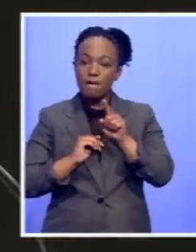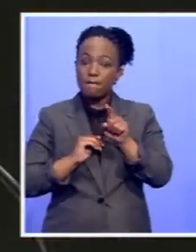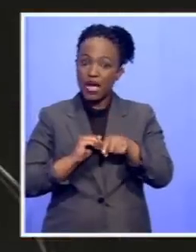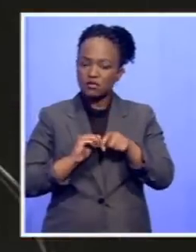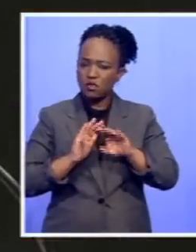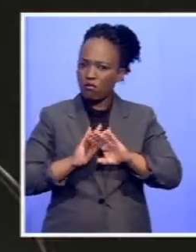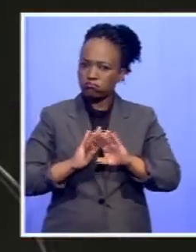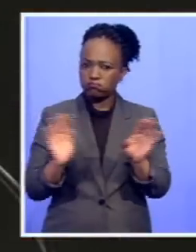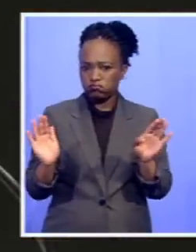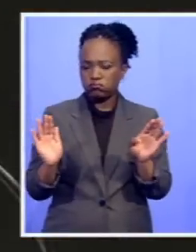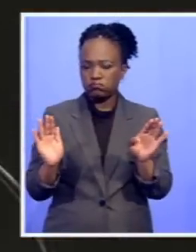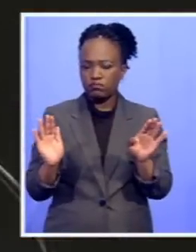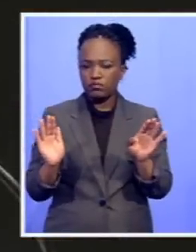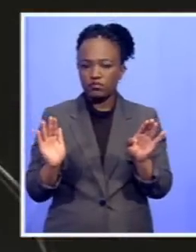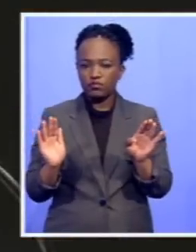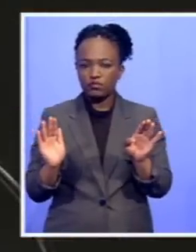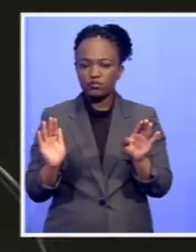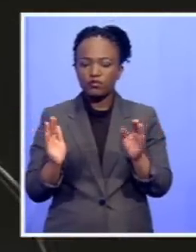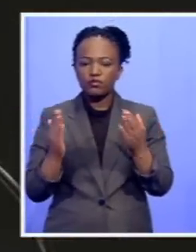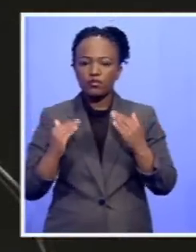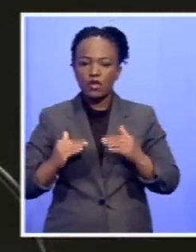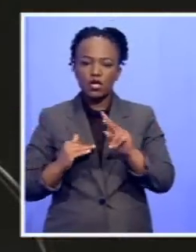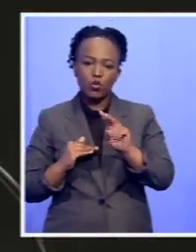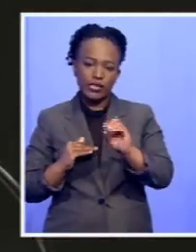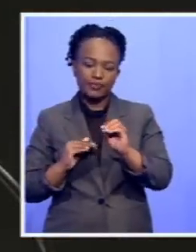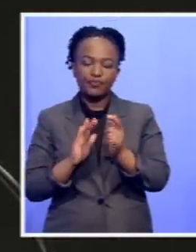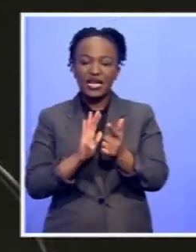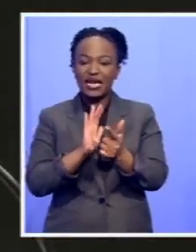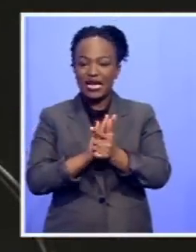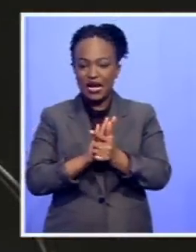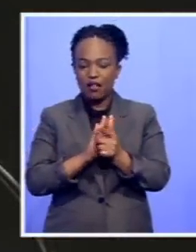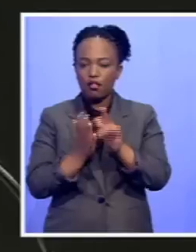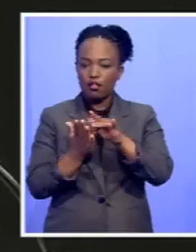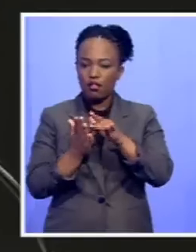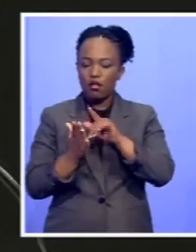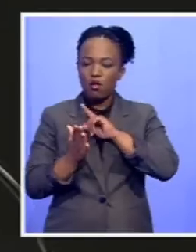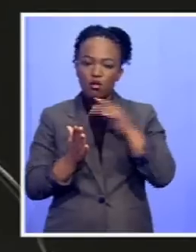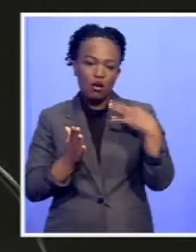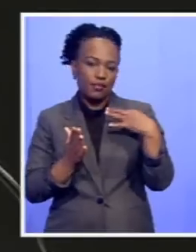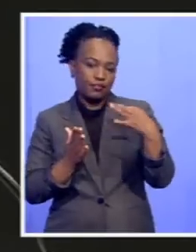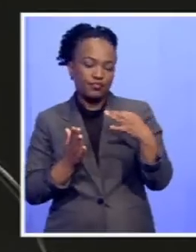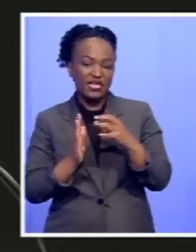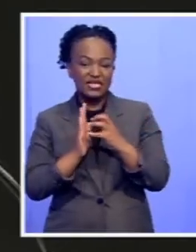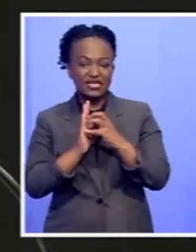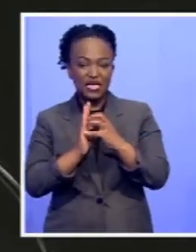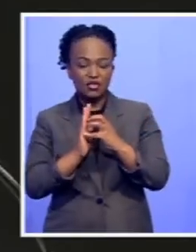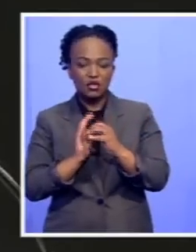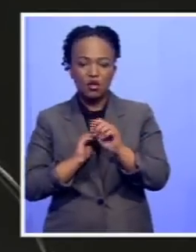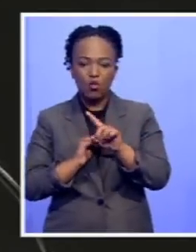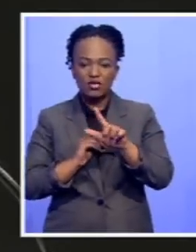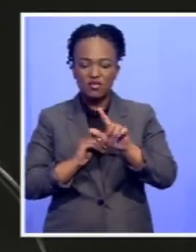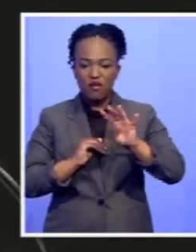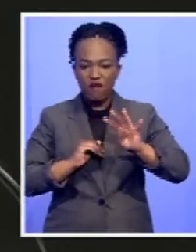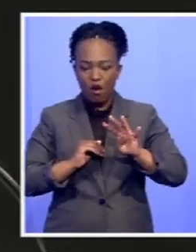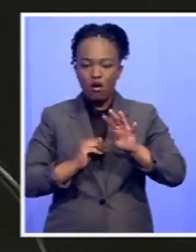nots. 20. It is submitted that the present legal position regarding applications in terms of Section 174 may be summarized